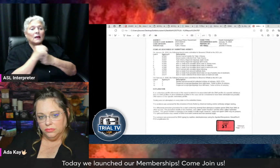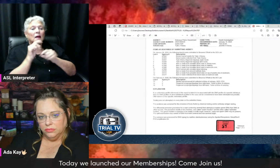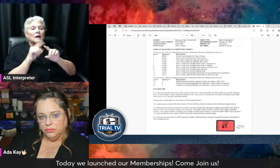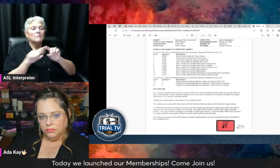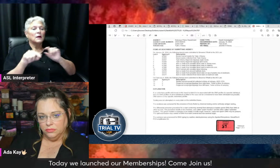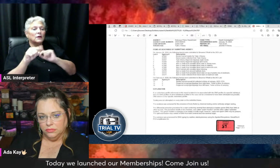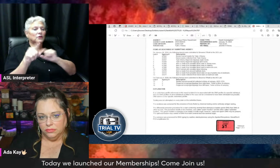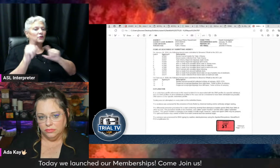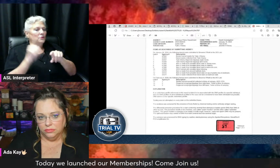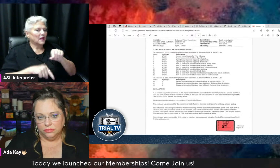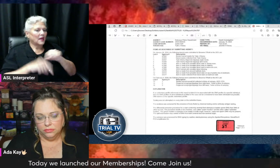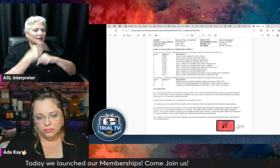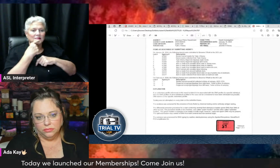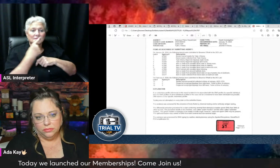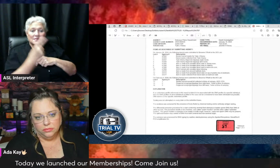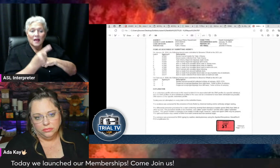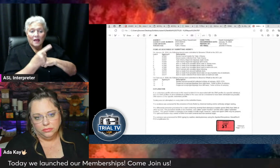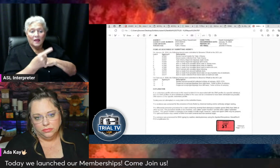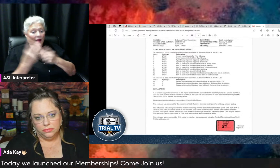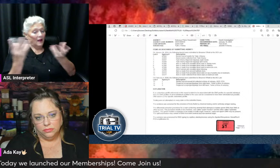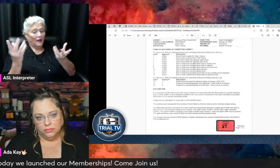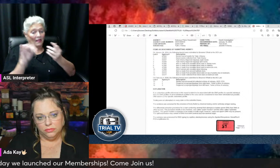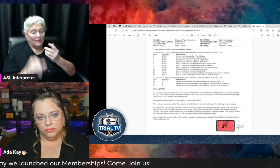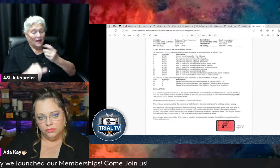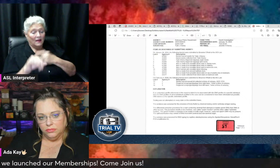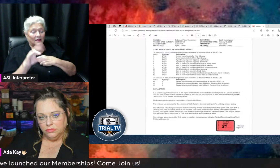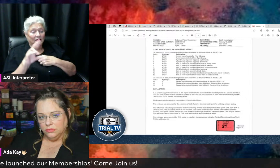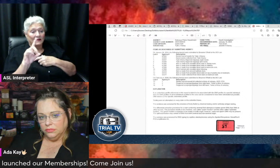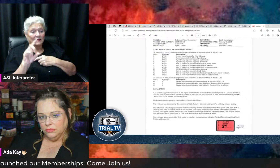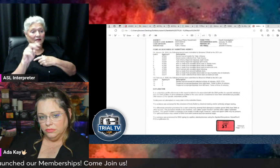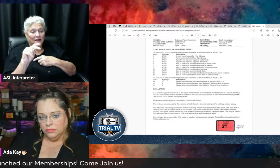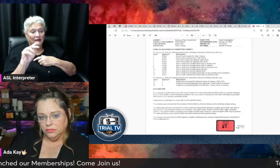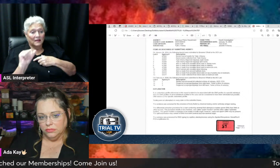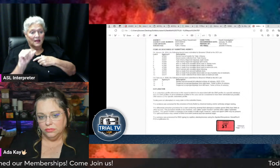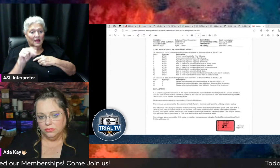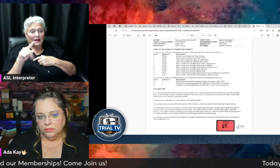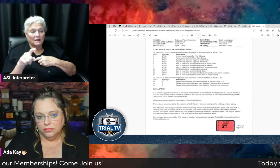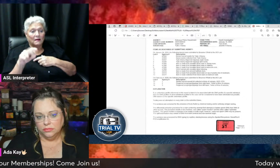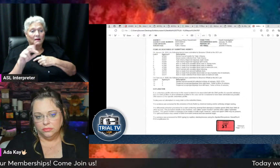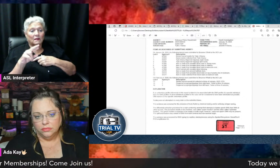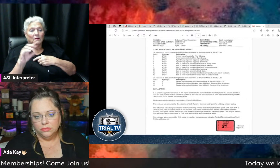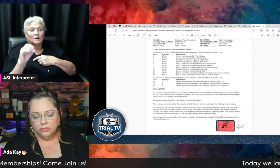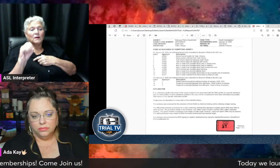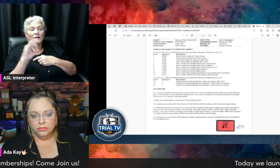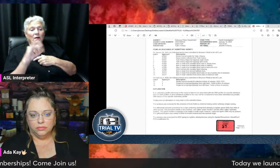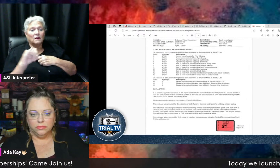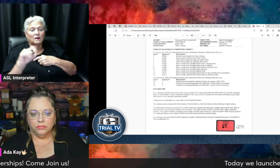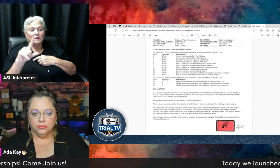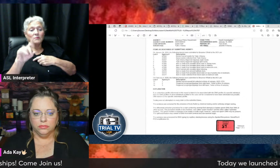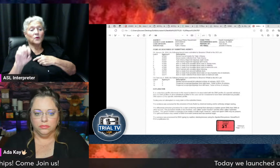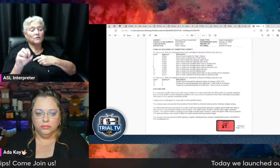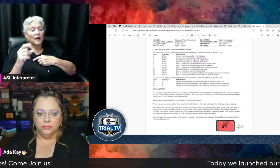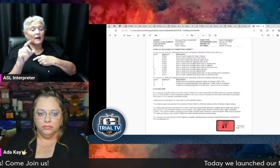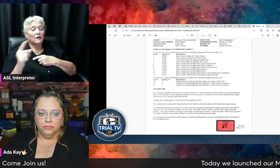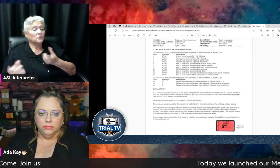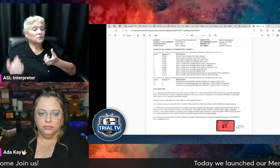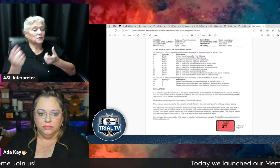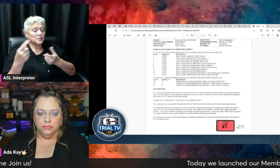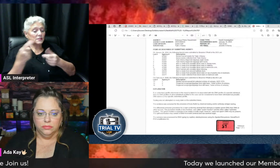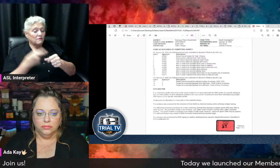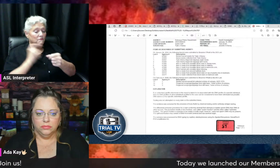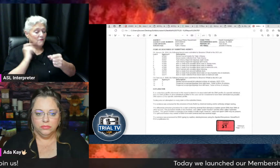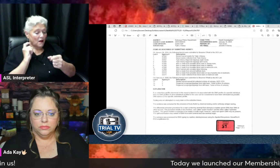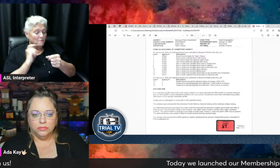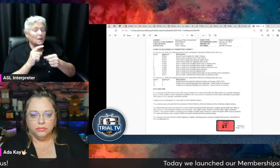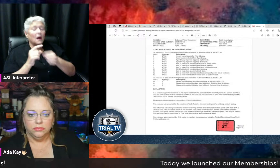DNA profile came from the blood, are you? No, I cannot say that. So you can't actually even say that that's